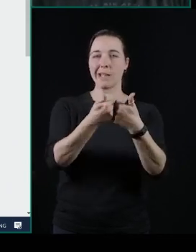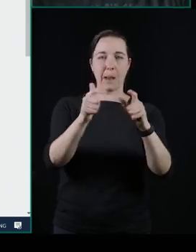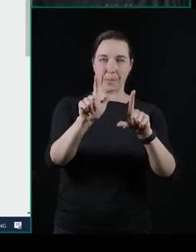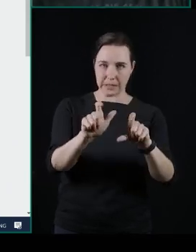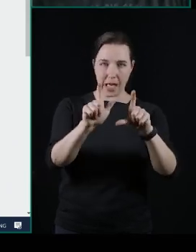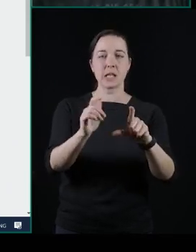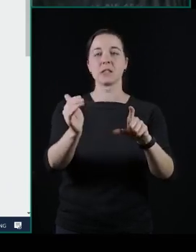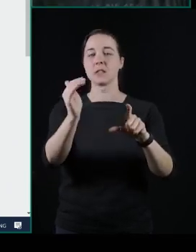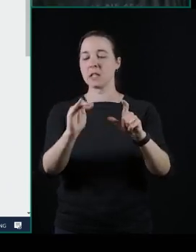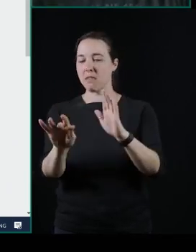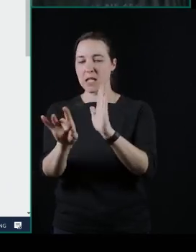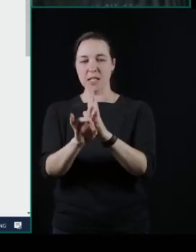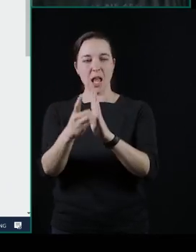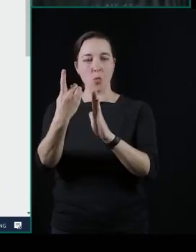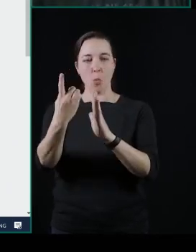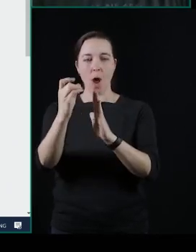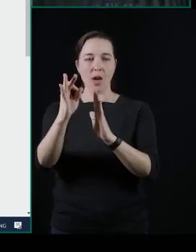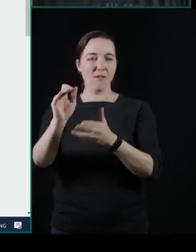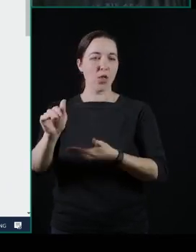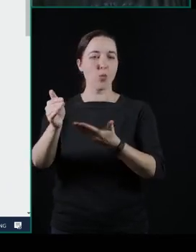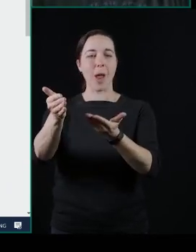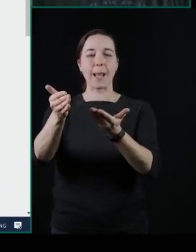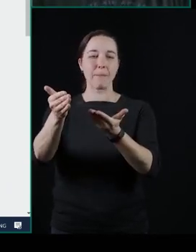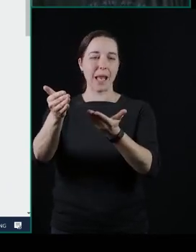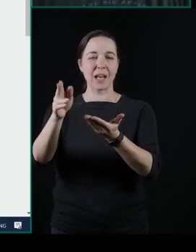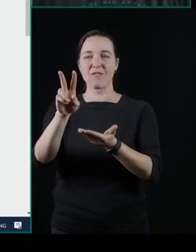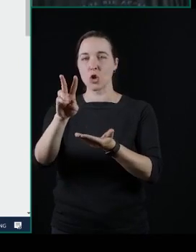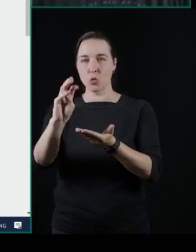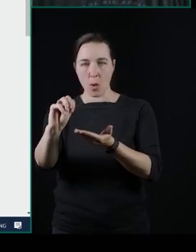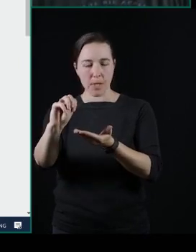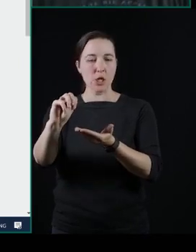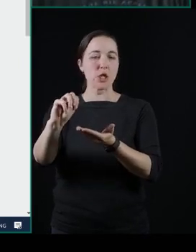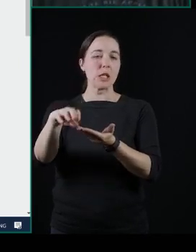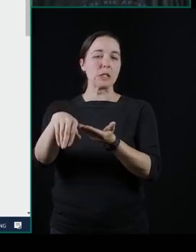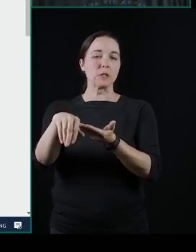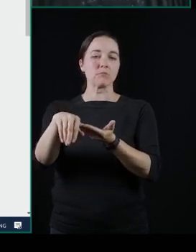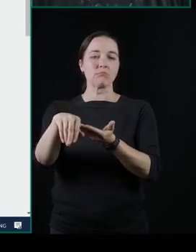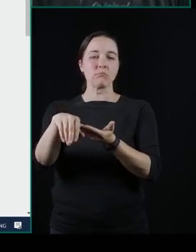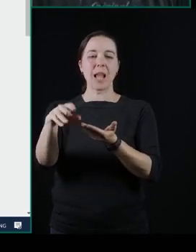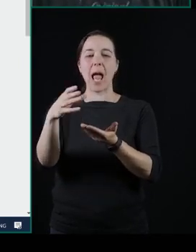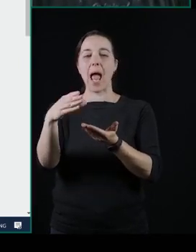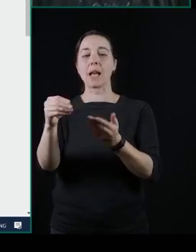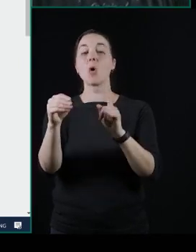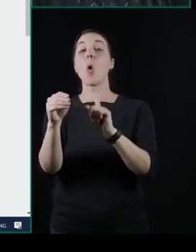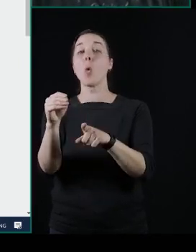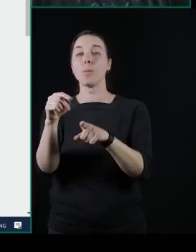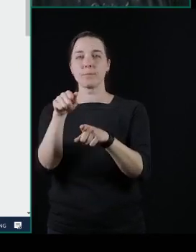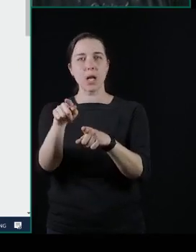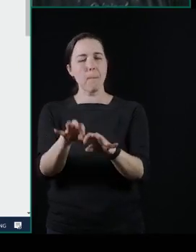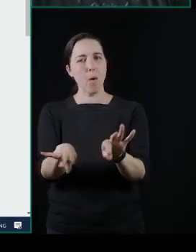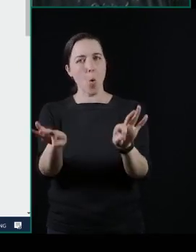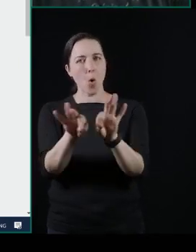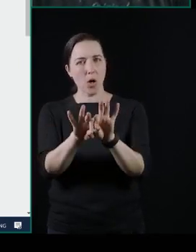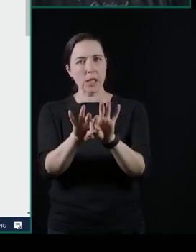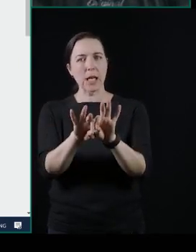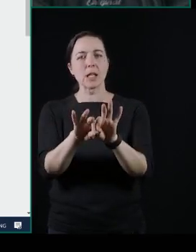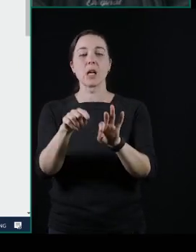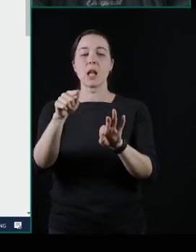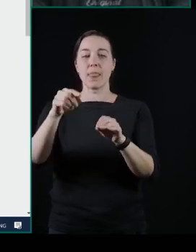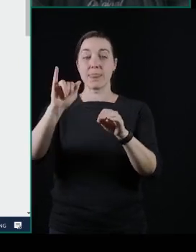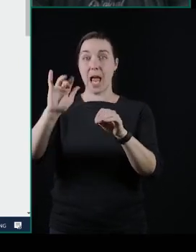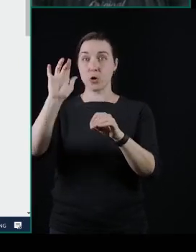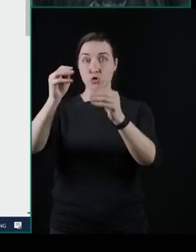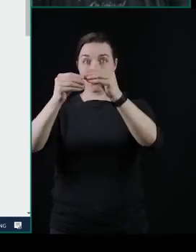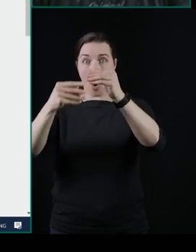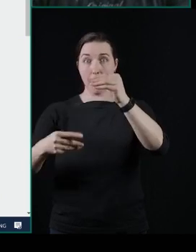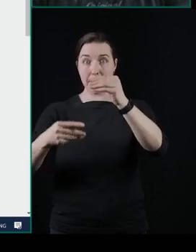test. We're going to select one of the recommended virtual machines. And here is a very important